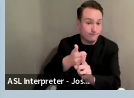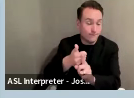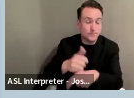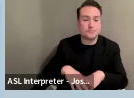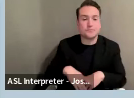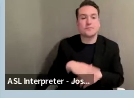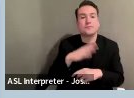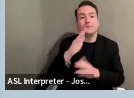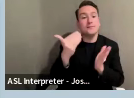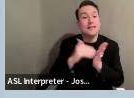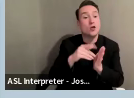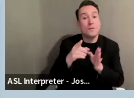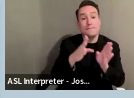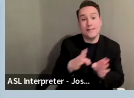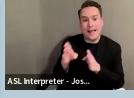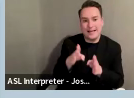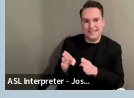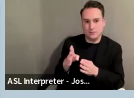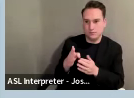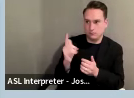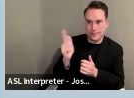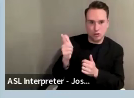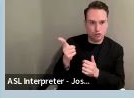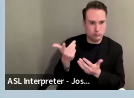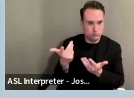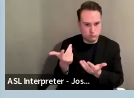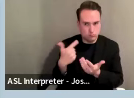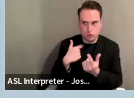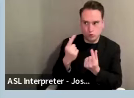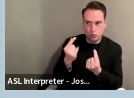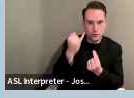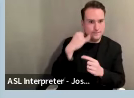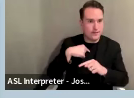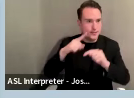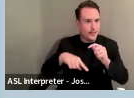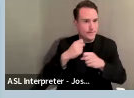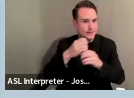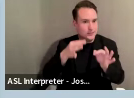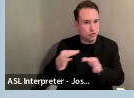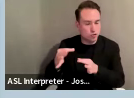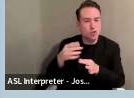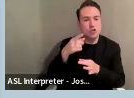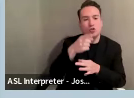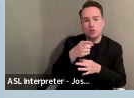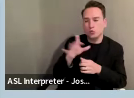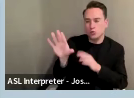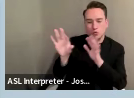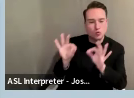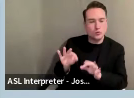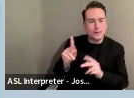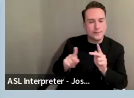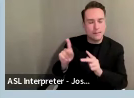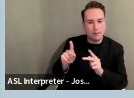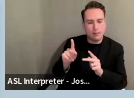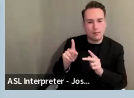planning for incapacity now, and you're going to choose people that you trust to do the best for you, okay? They have a